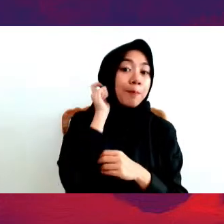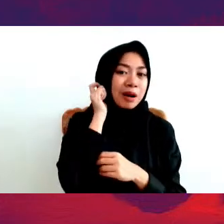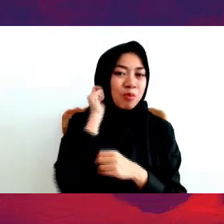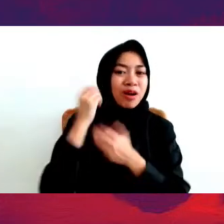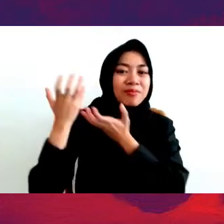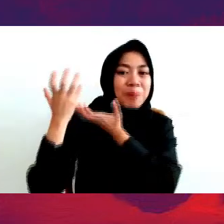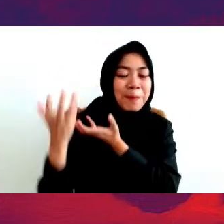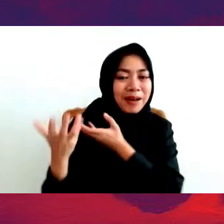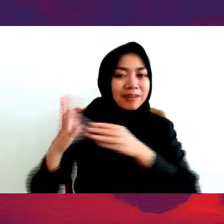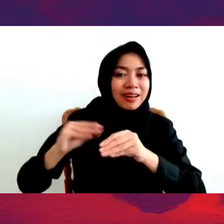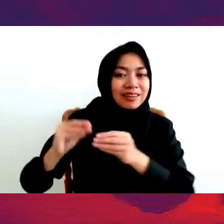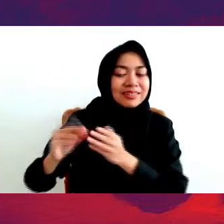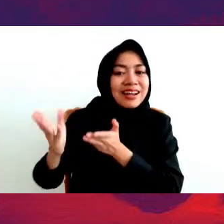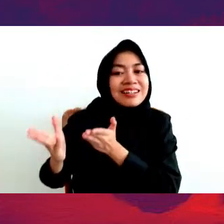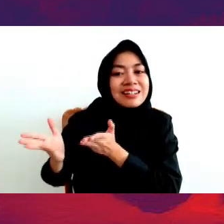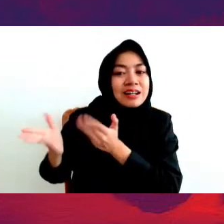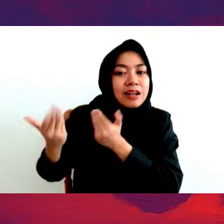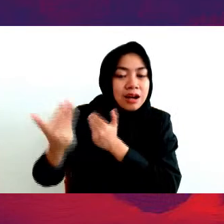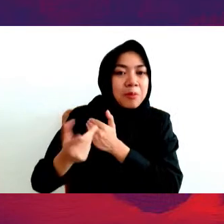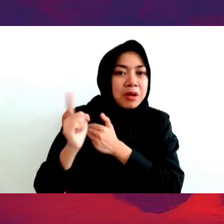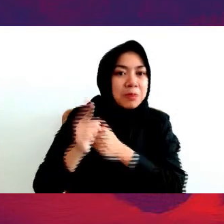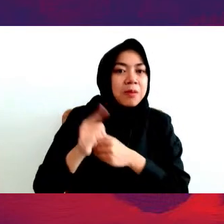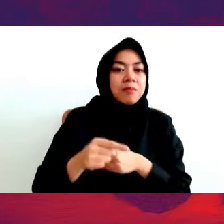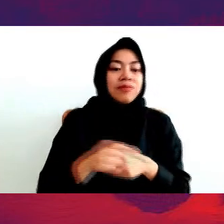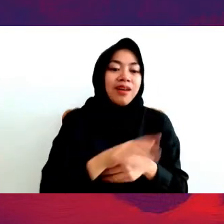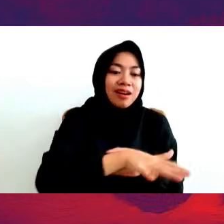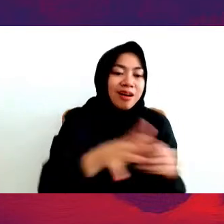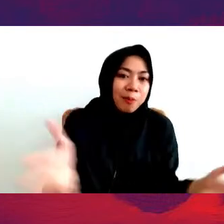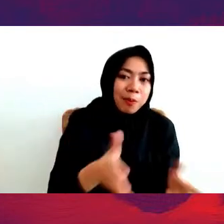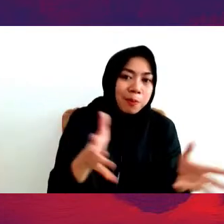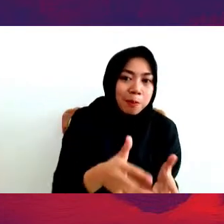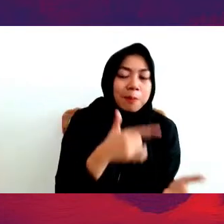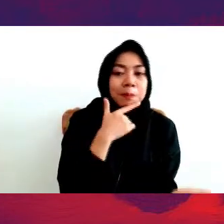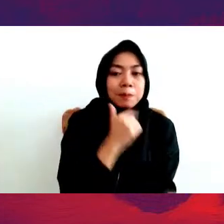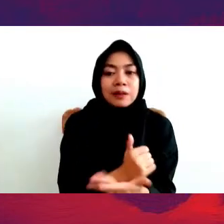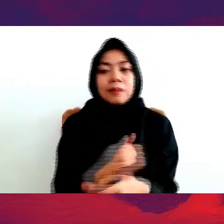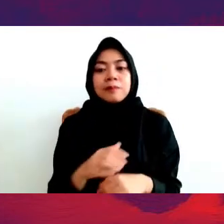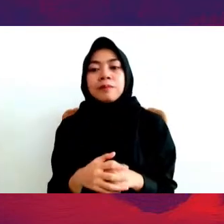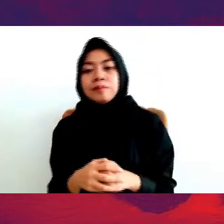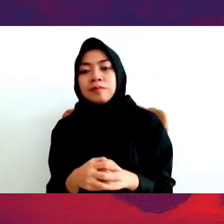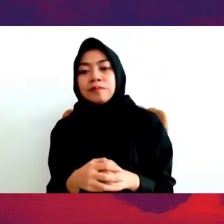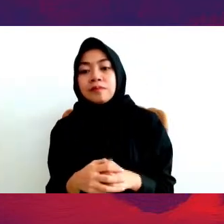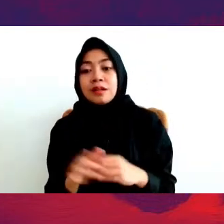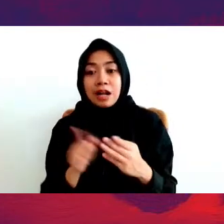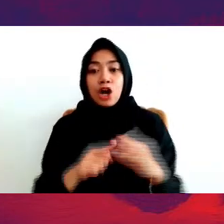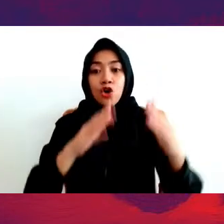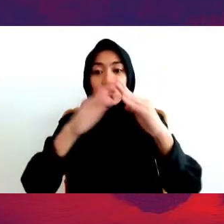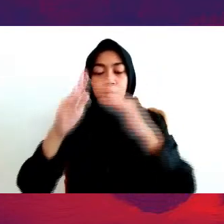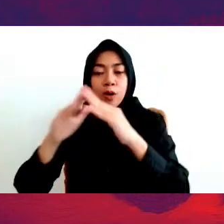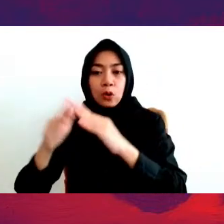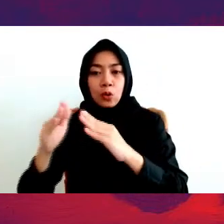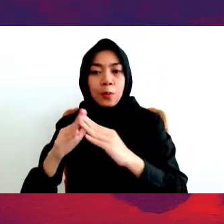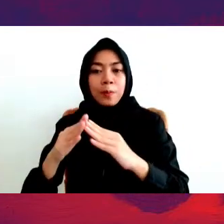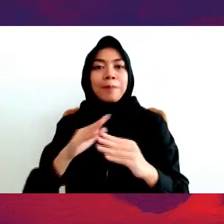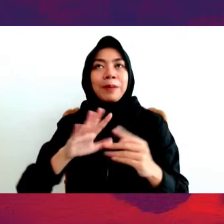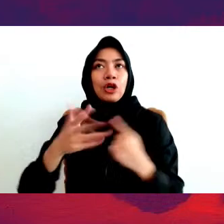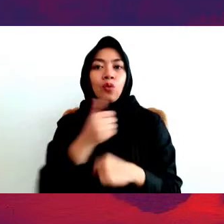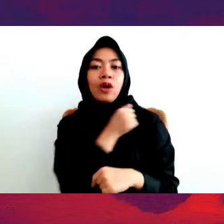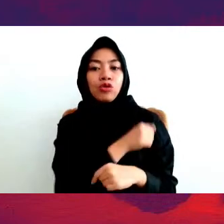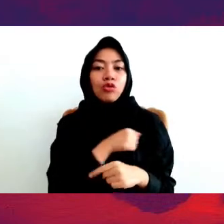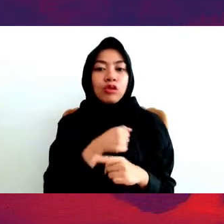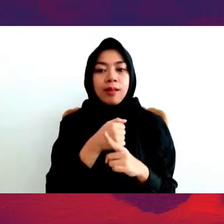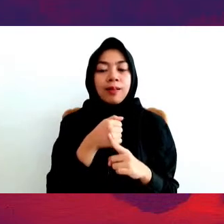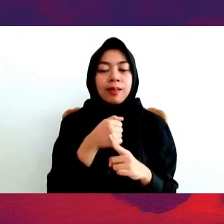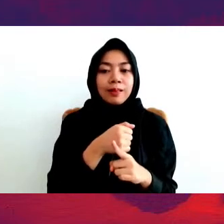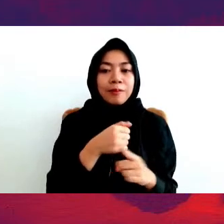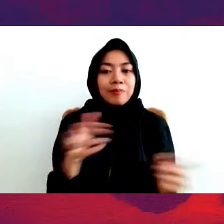to maintain children's well-being too. And enhance social protections to minimize health disruption.